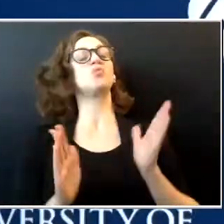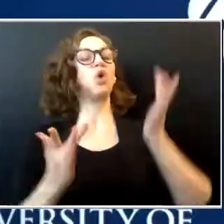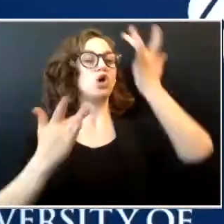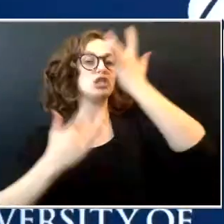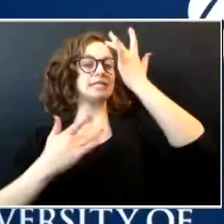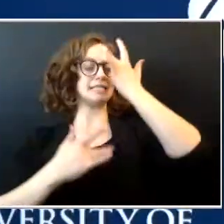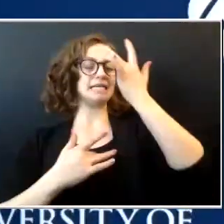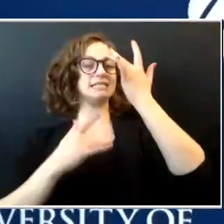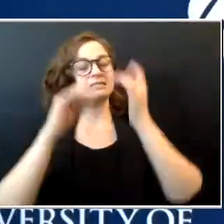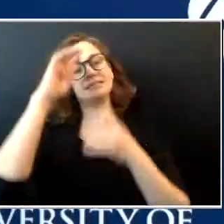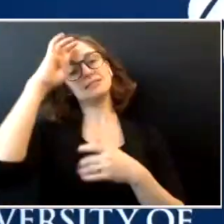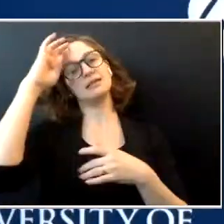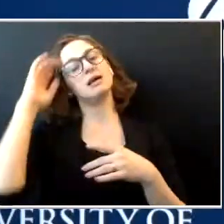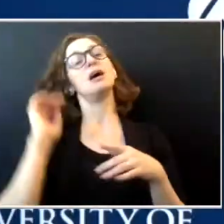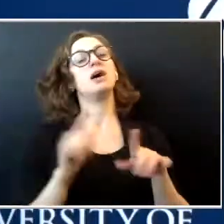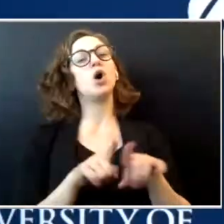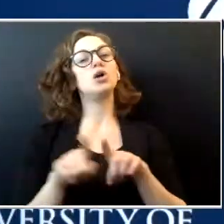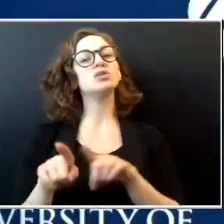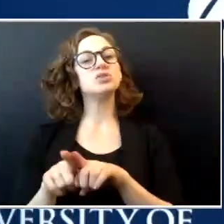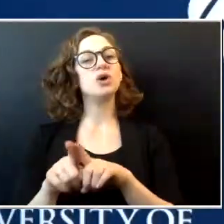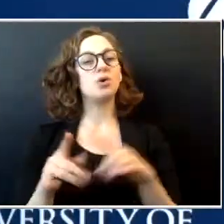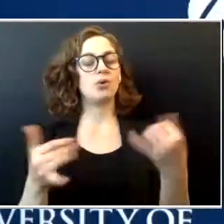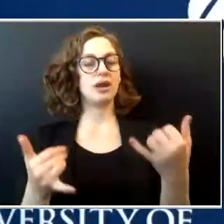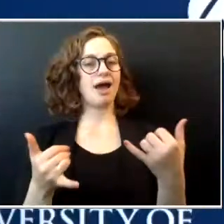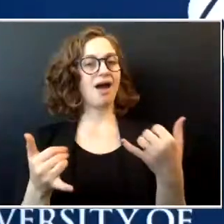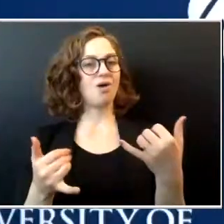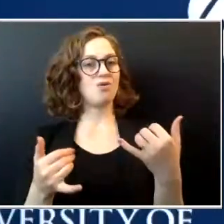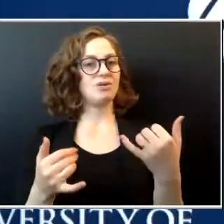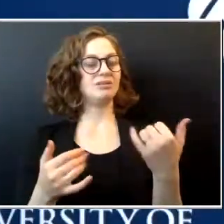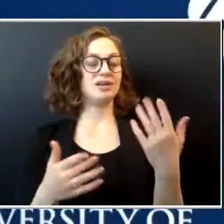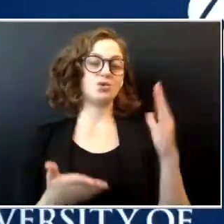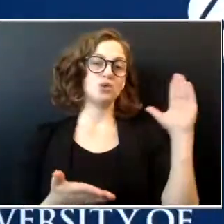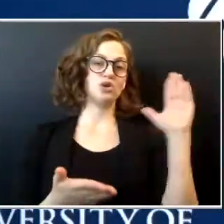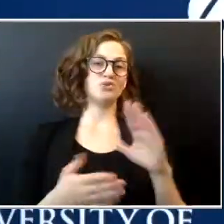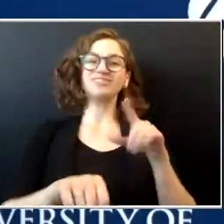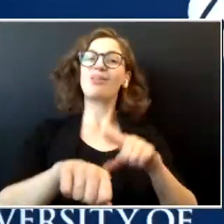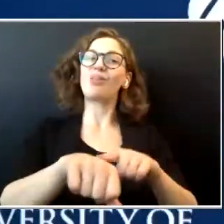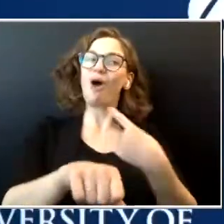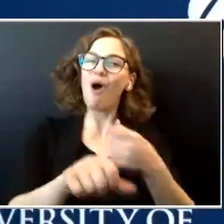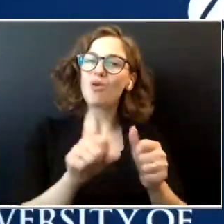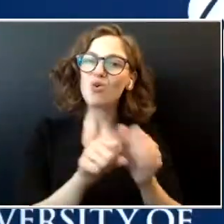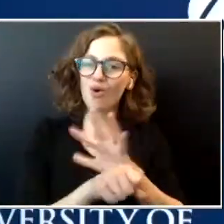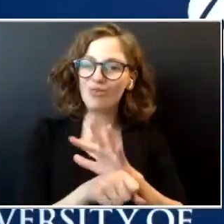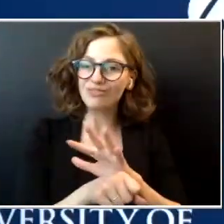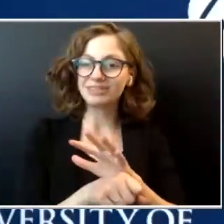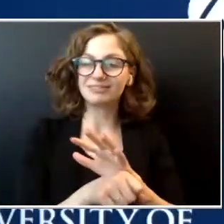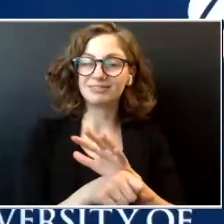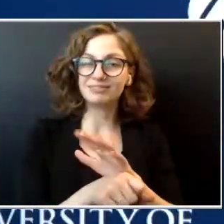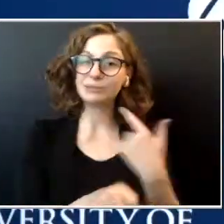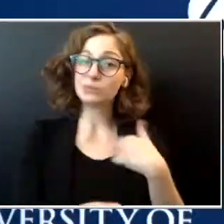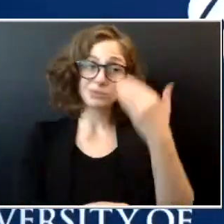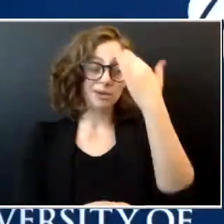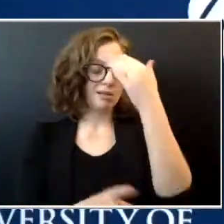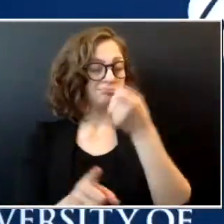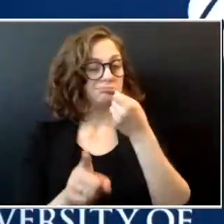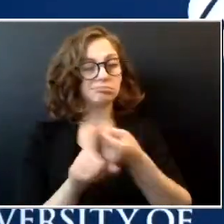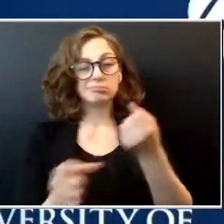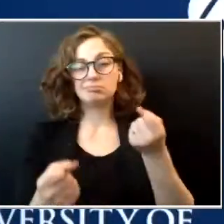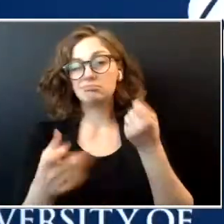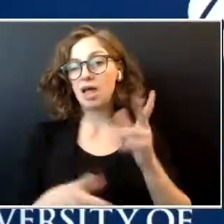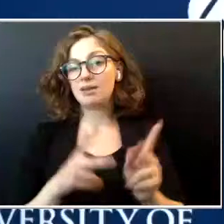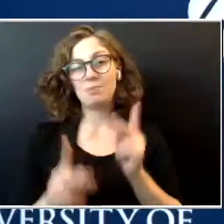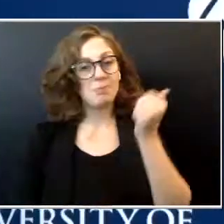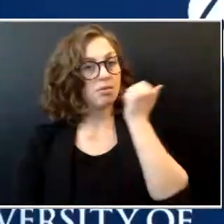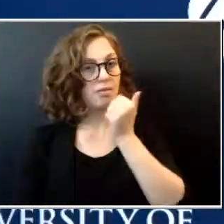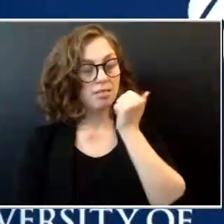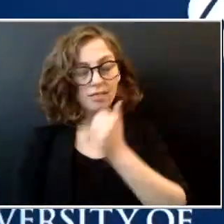also now, as we've seen with this new data, very helpful in reducing long COVID as well, which we know affects many people on a daily basis.